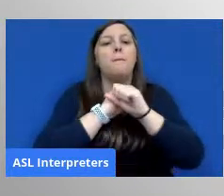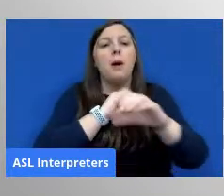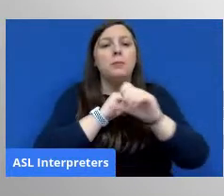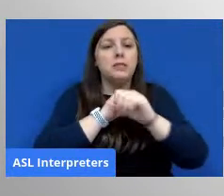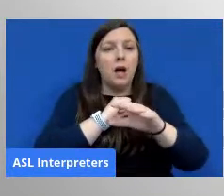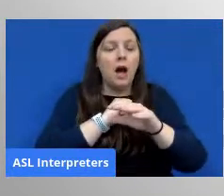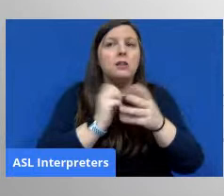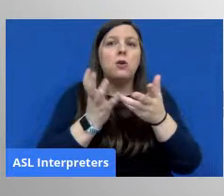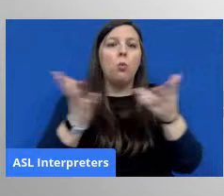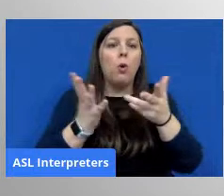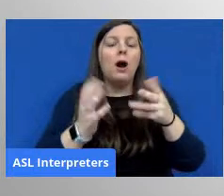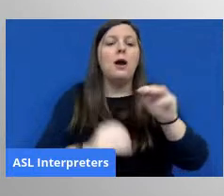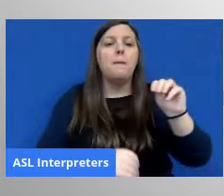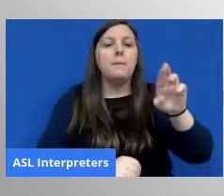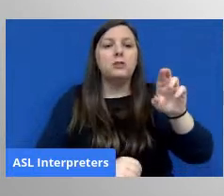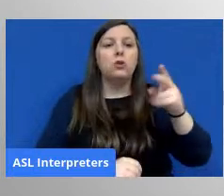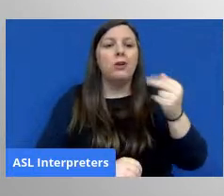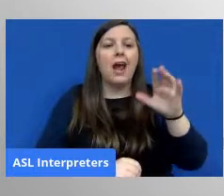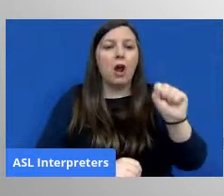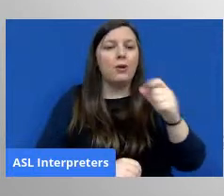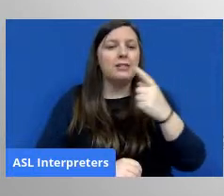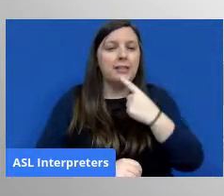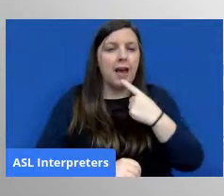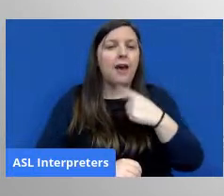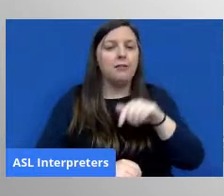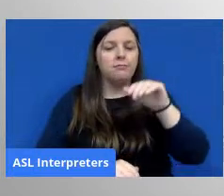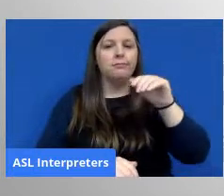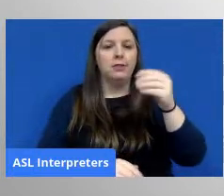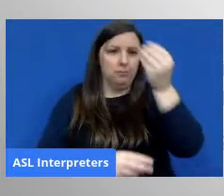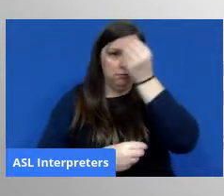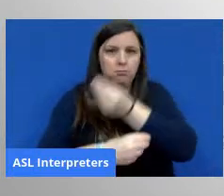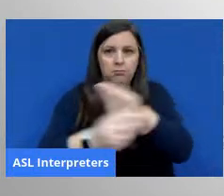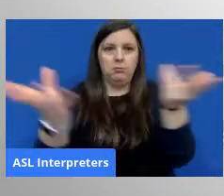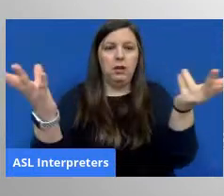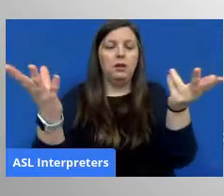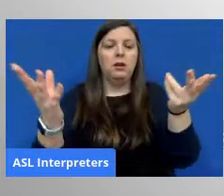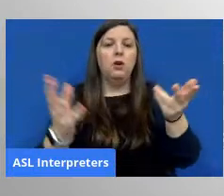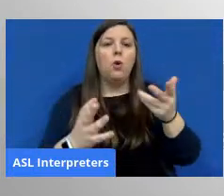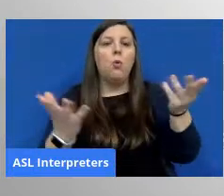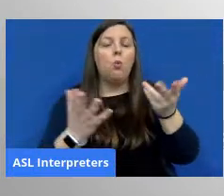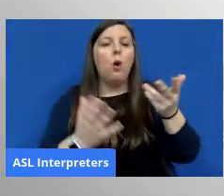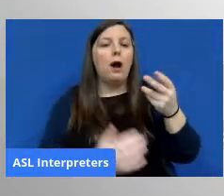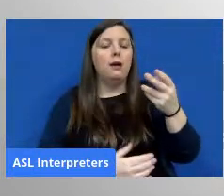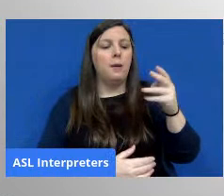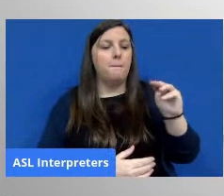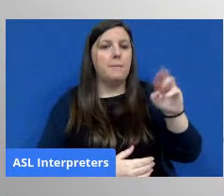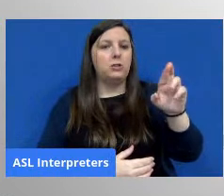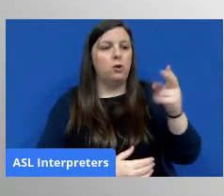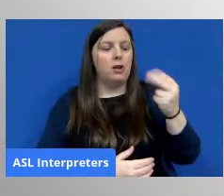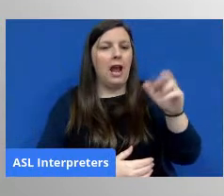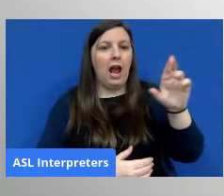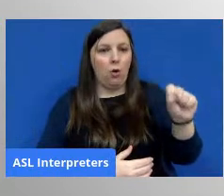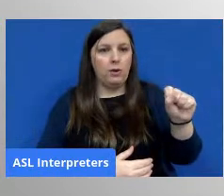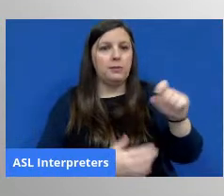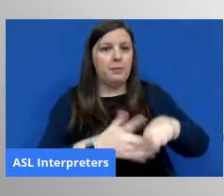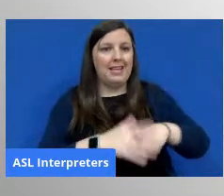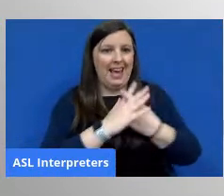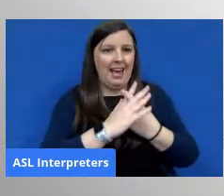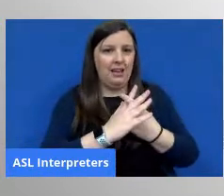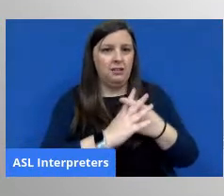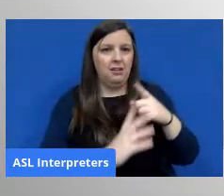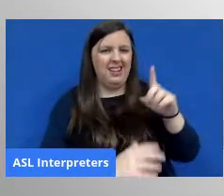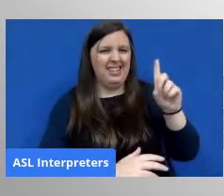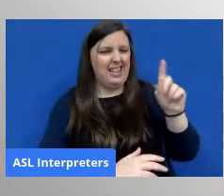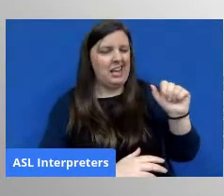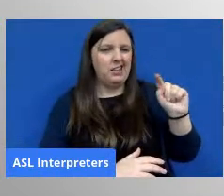Harris began in terms of a database. And so at that meeting, so we can all begin that they will be at the